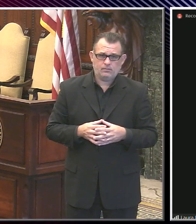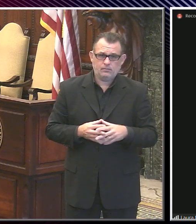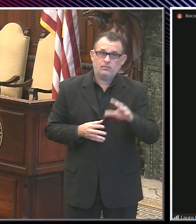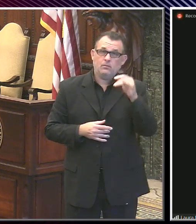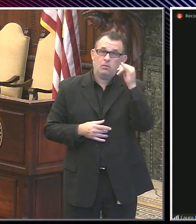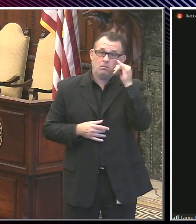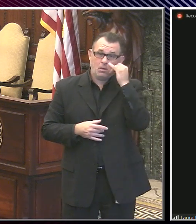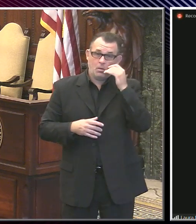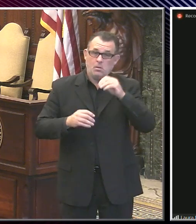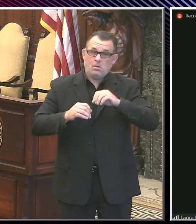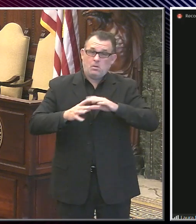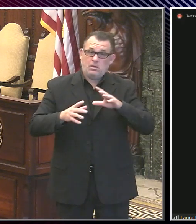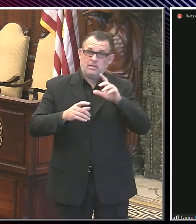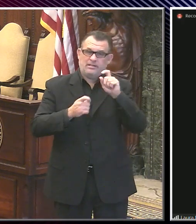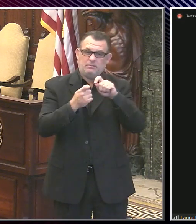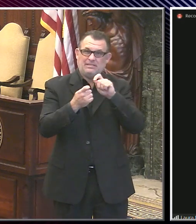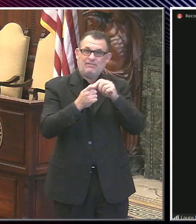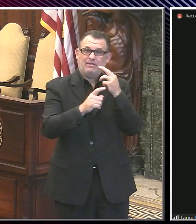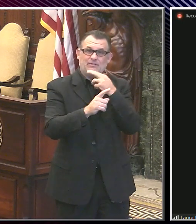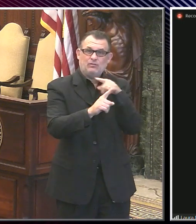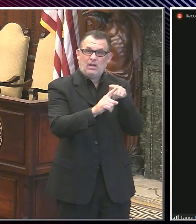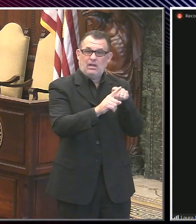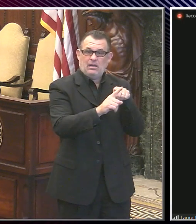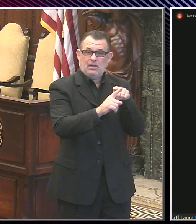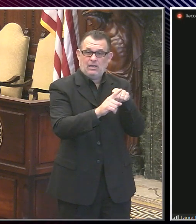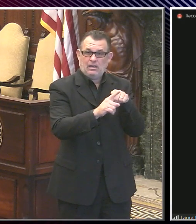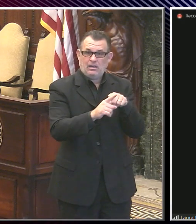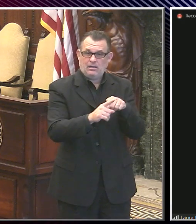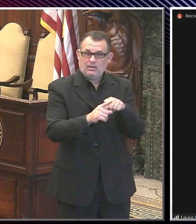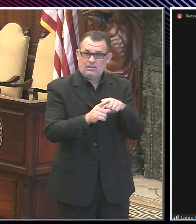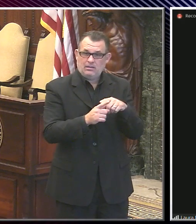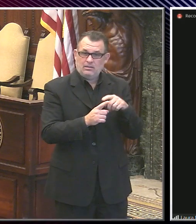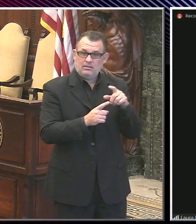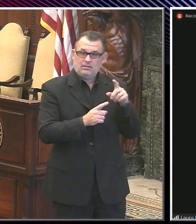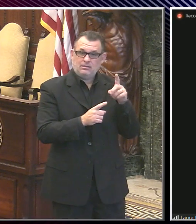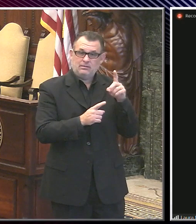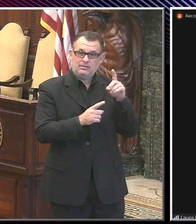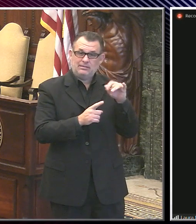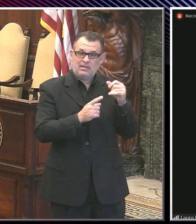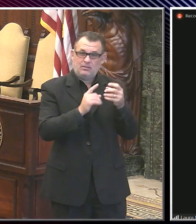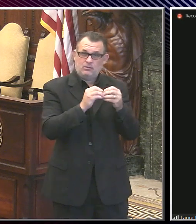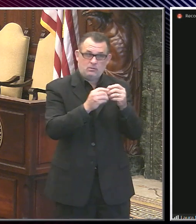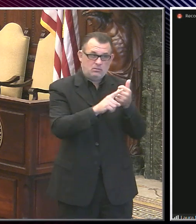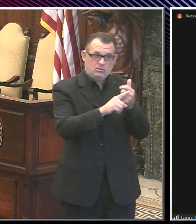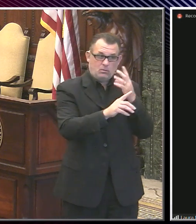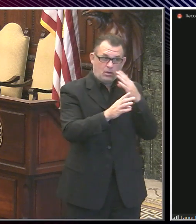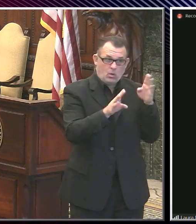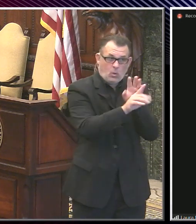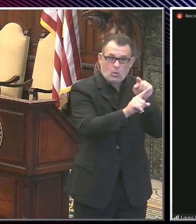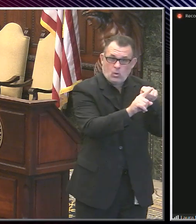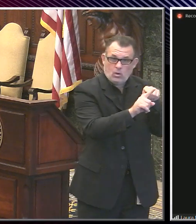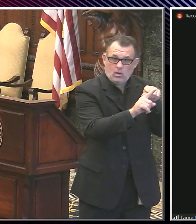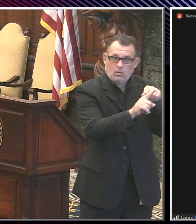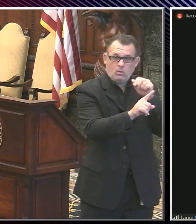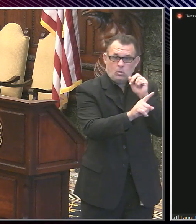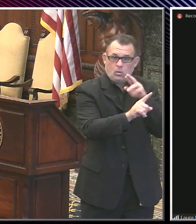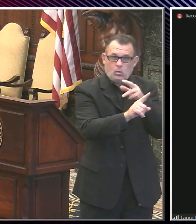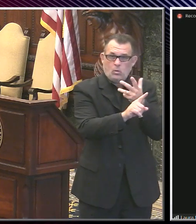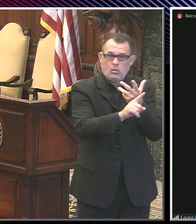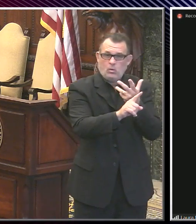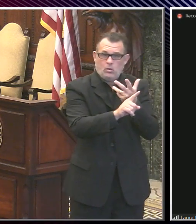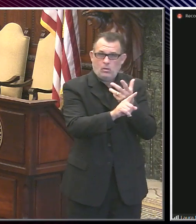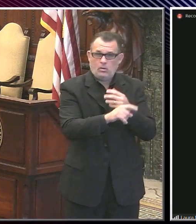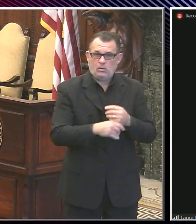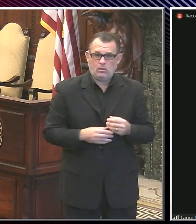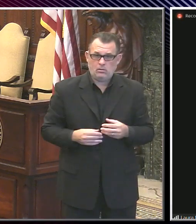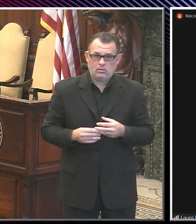particular restaurant, what steps would the city take? Would that restaurant need to close if it involved like staff and customers getting